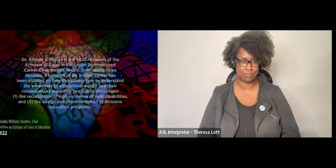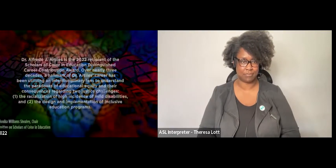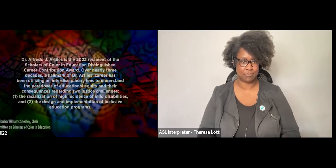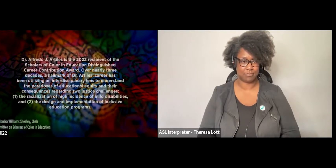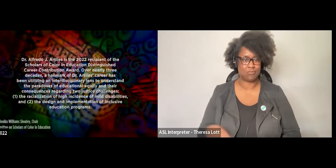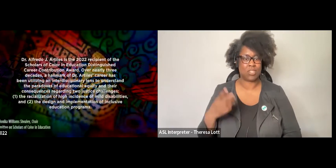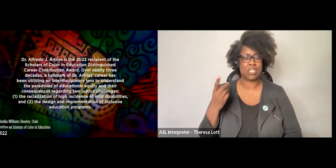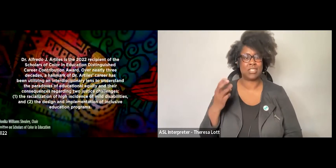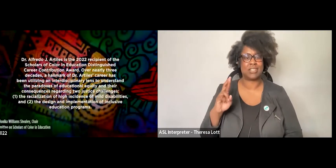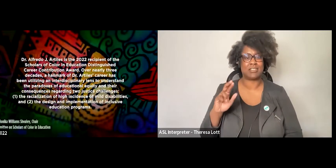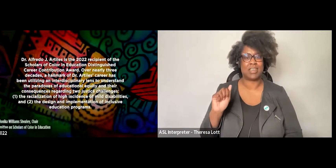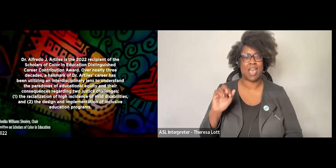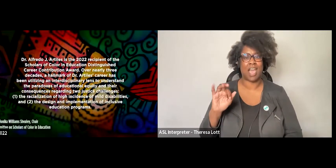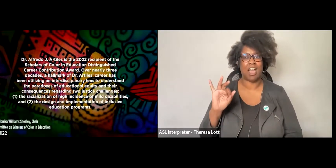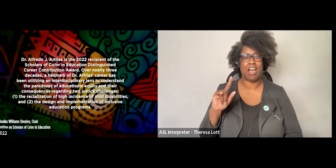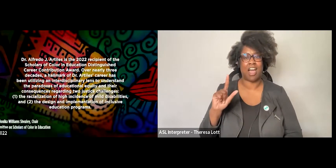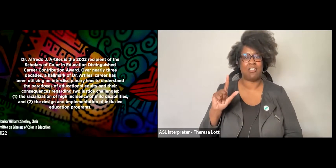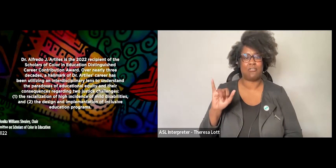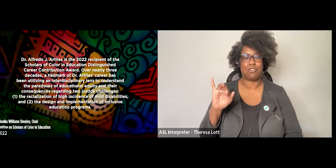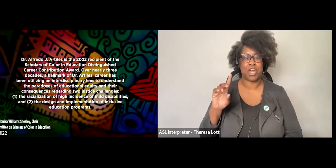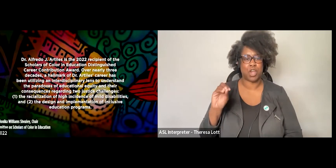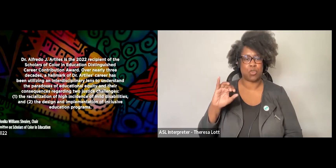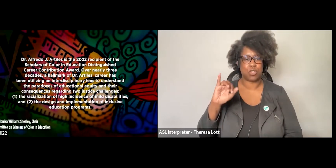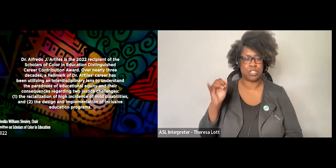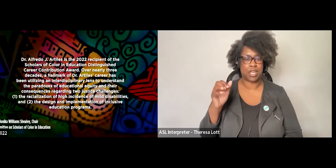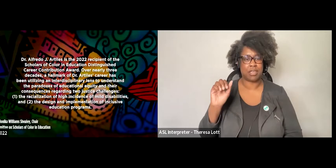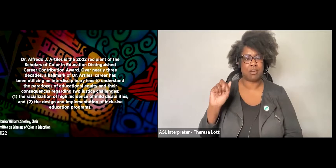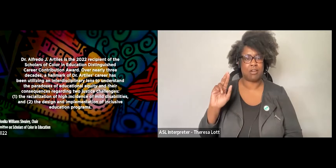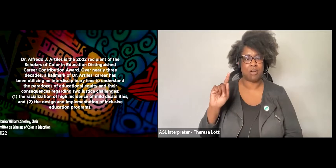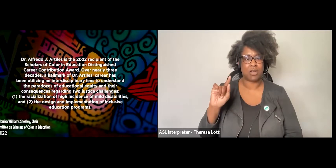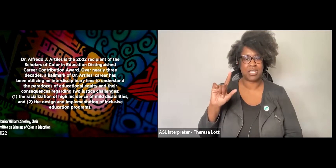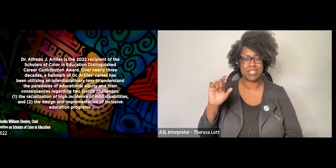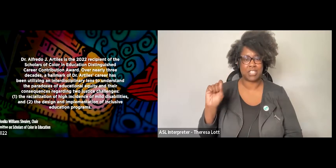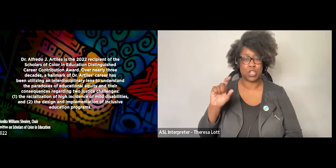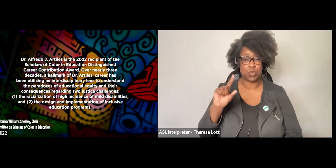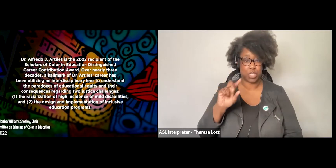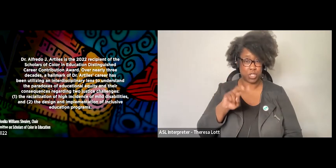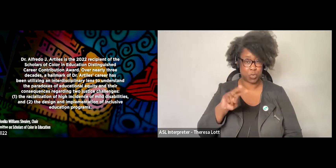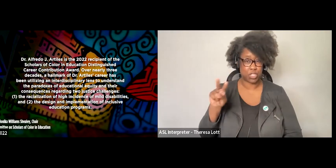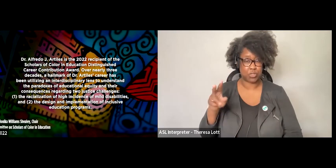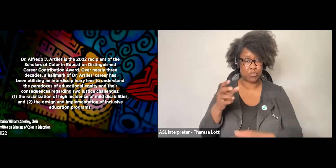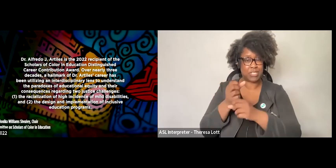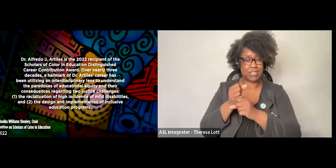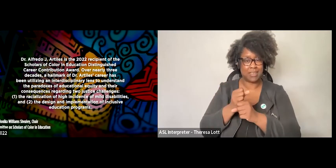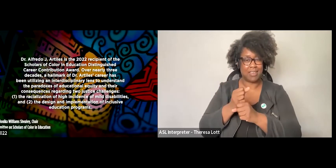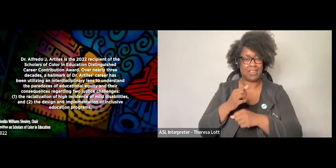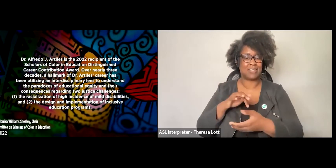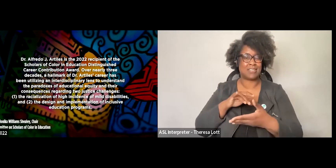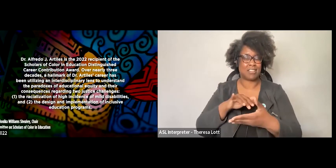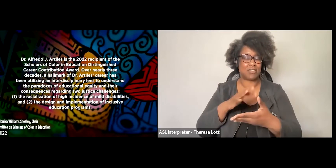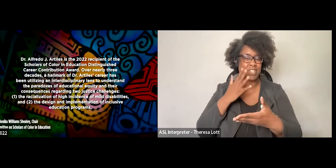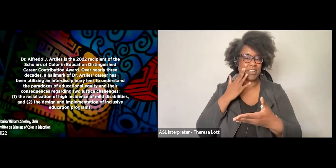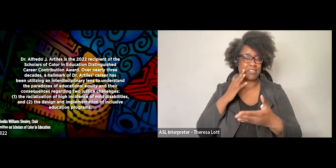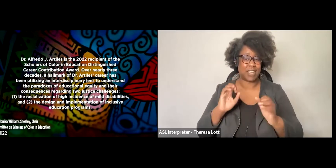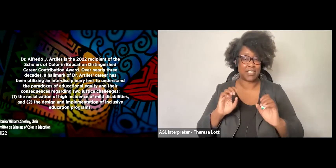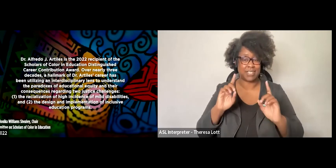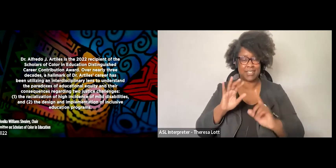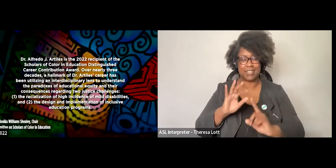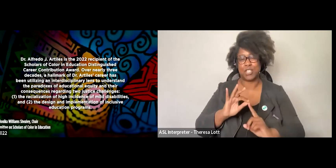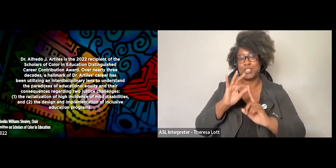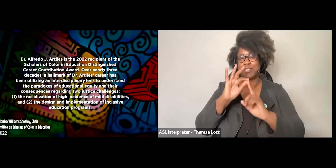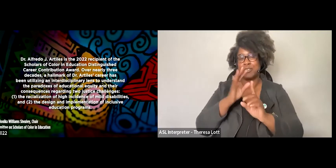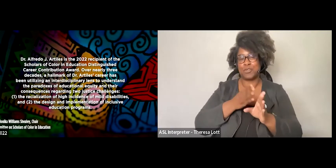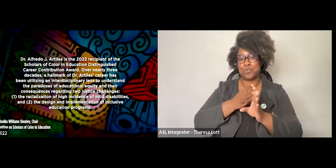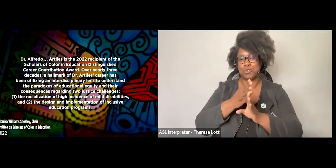Dr. Alfredo J. Artiles is the 2022 recipient of the Scholars of Color in Education Distinguished